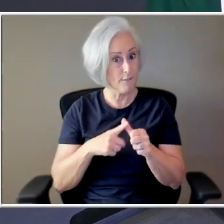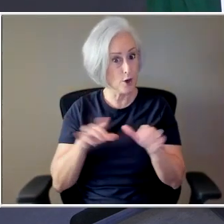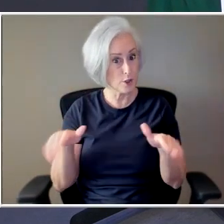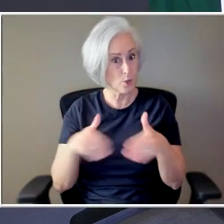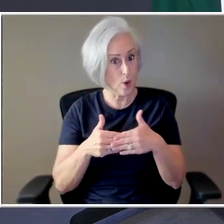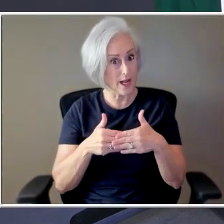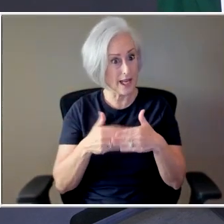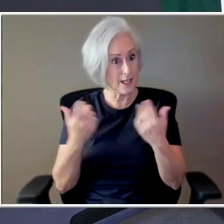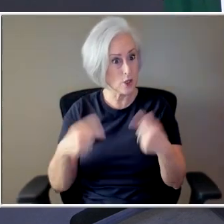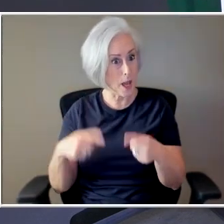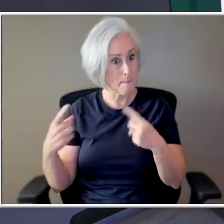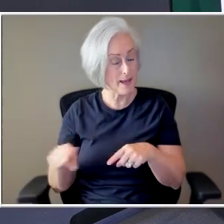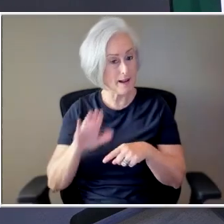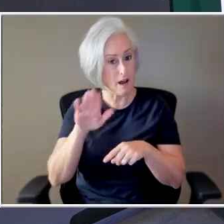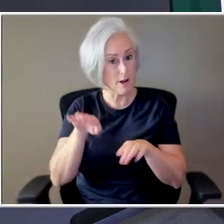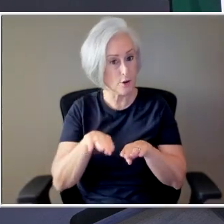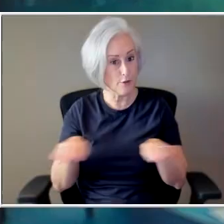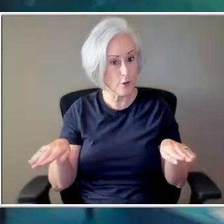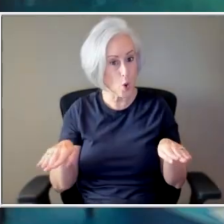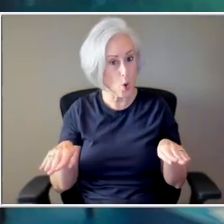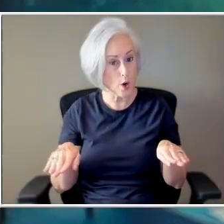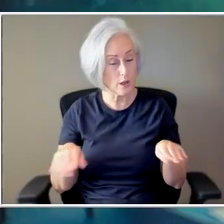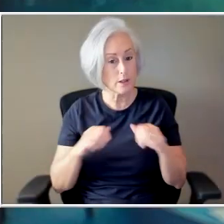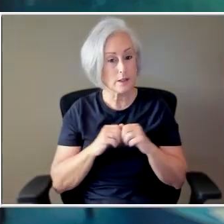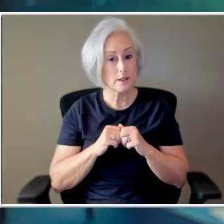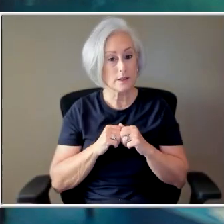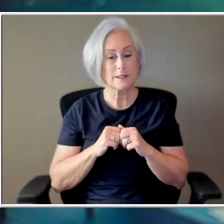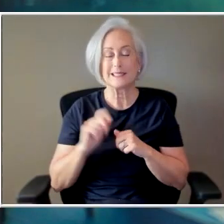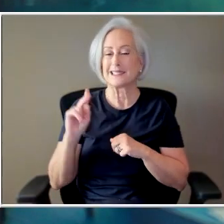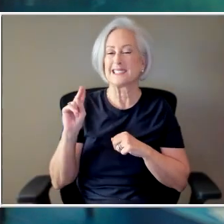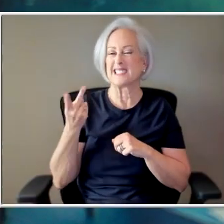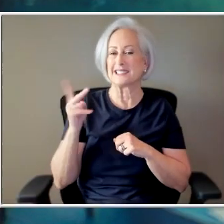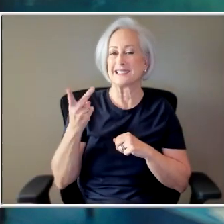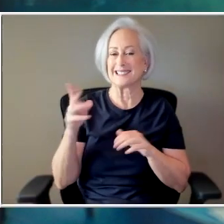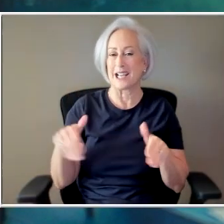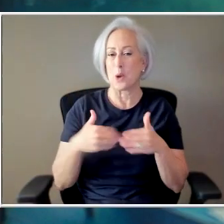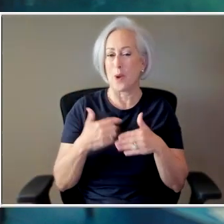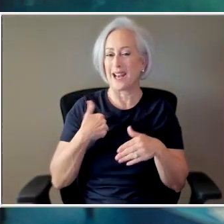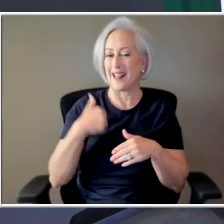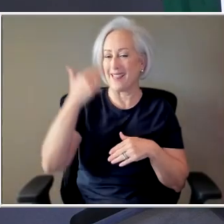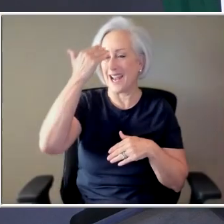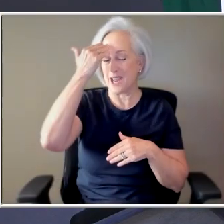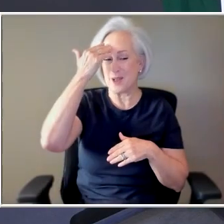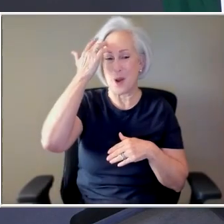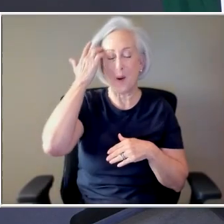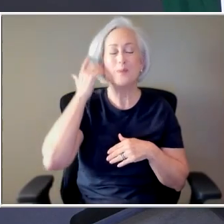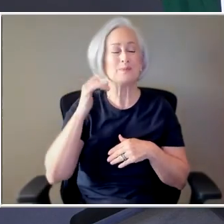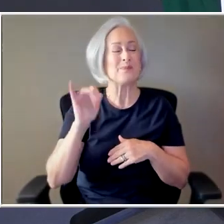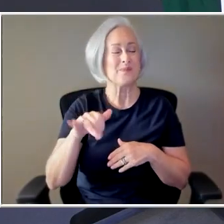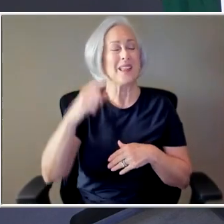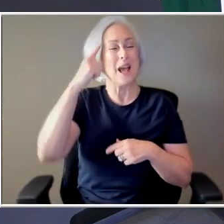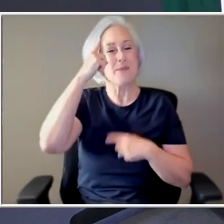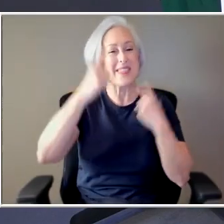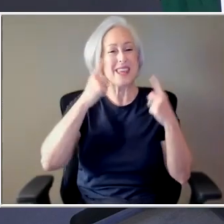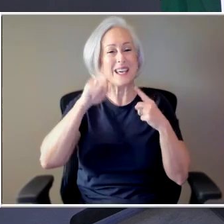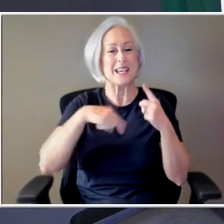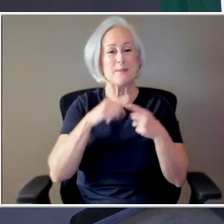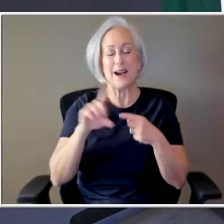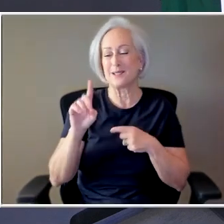happen? It's a second wedding that I'm aware of. Yes. I keep thinking of Dr. McGurk, like back